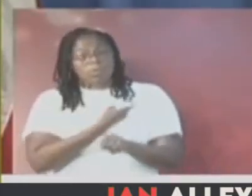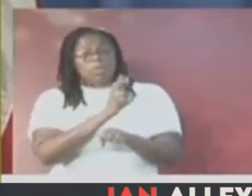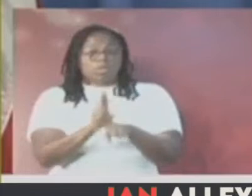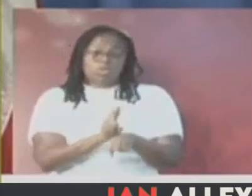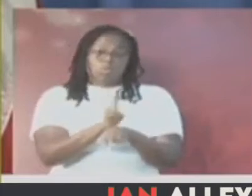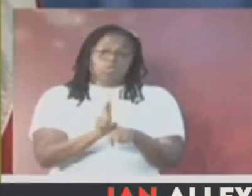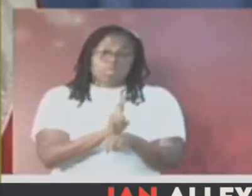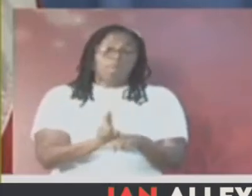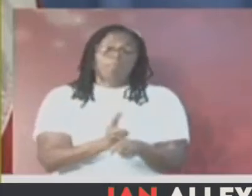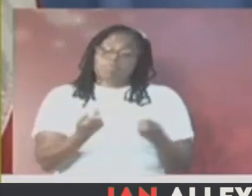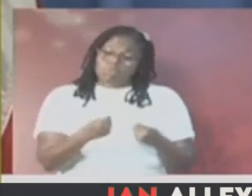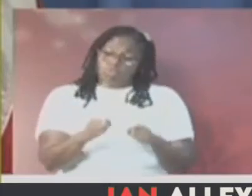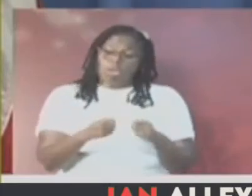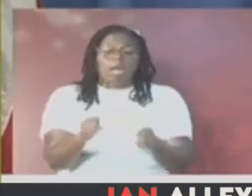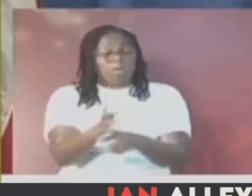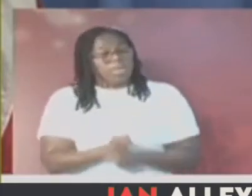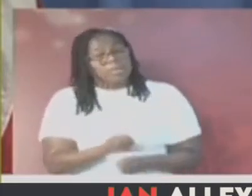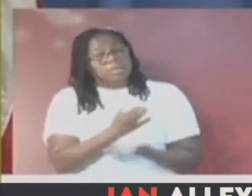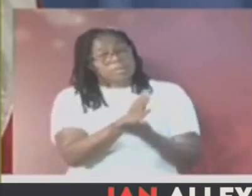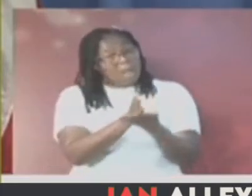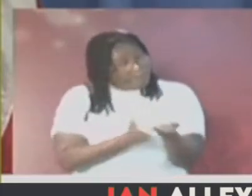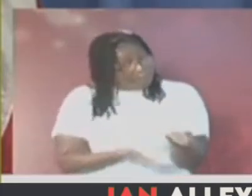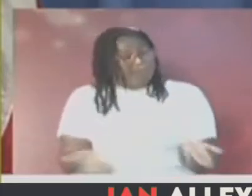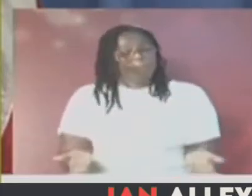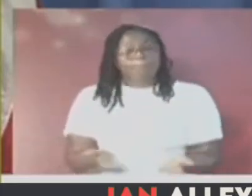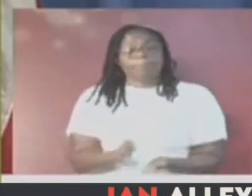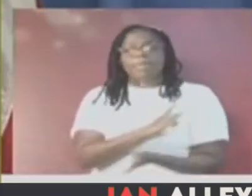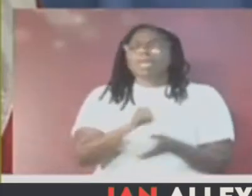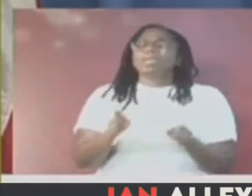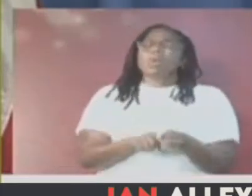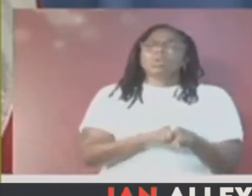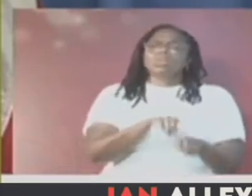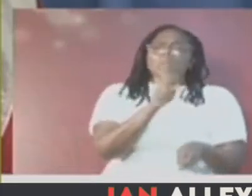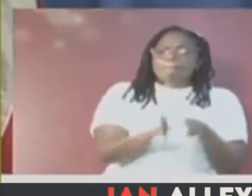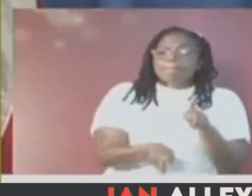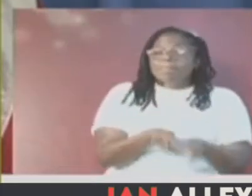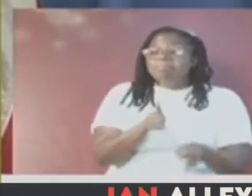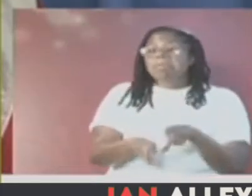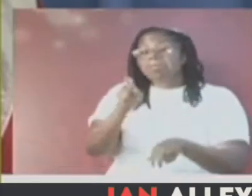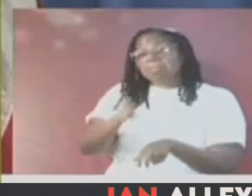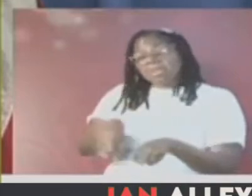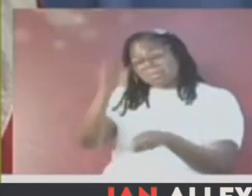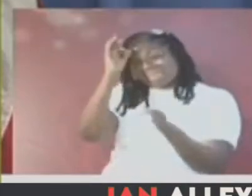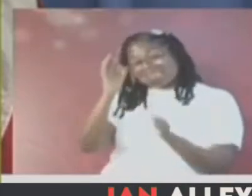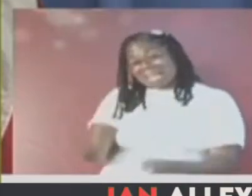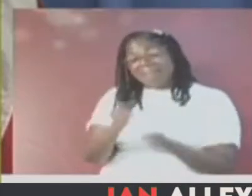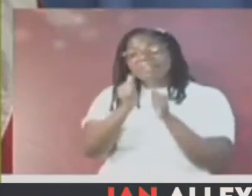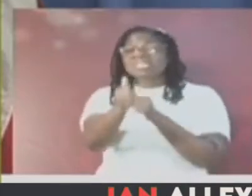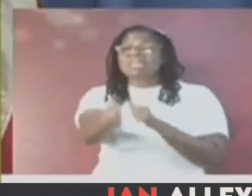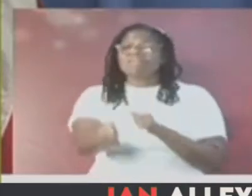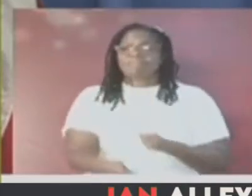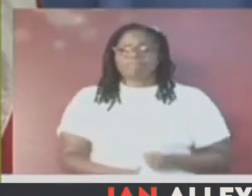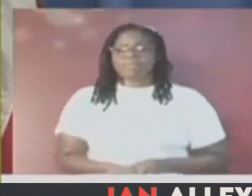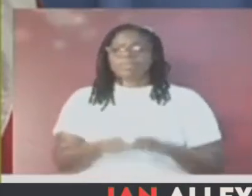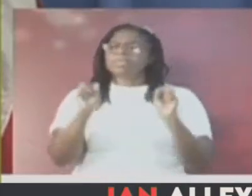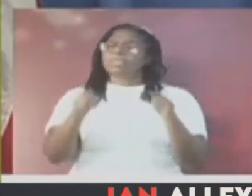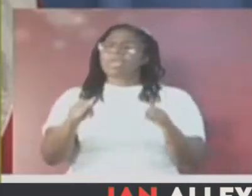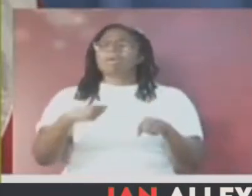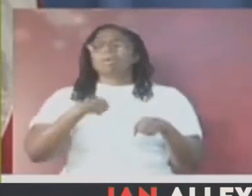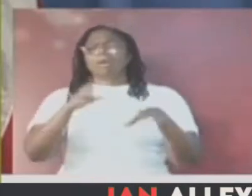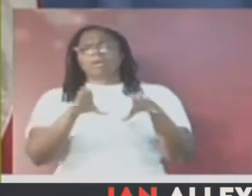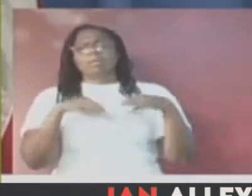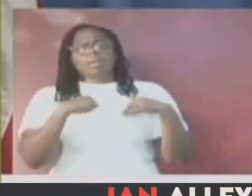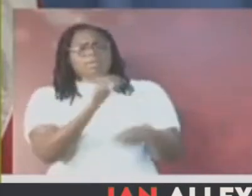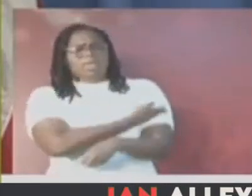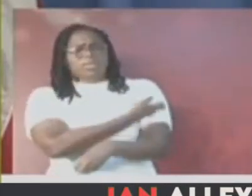And also, people have to decide to be vaccinated. Because if we have vaccines, and there are people saying, I'm